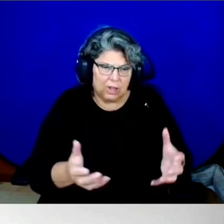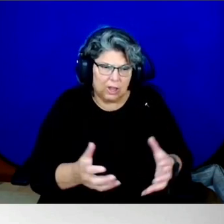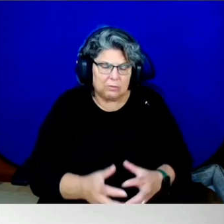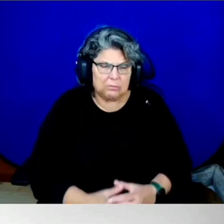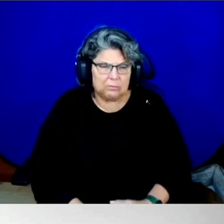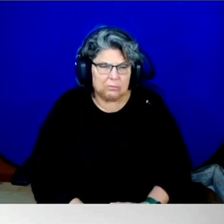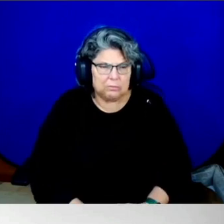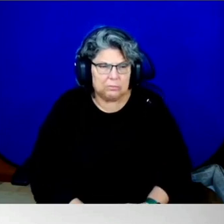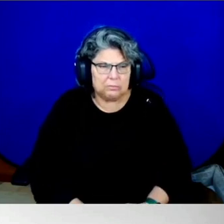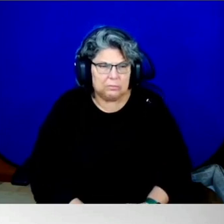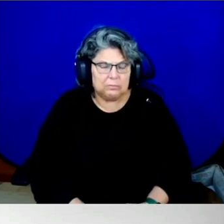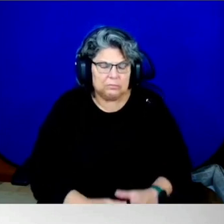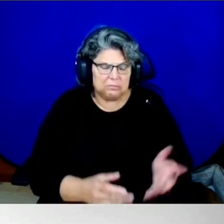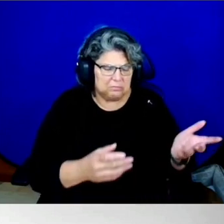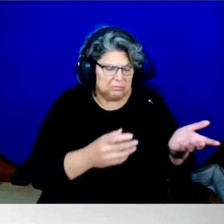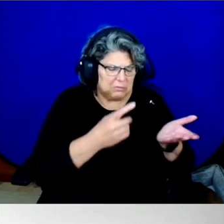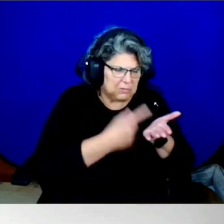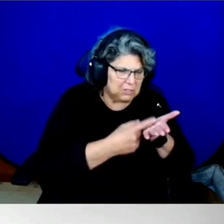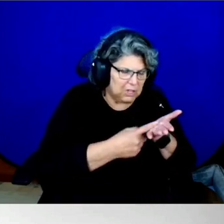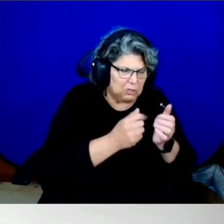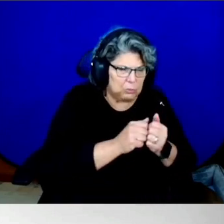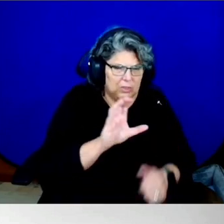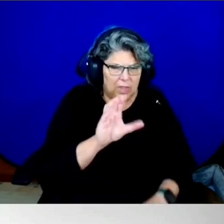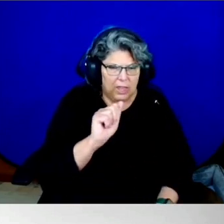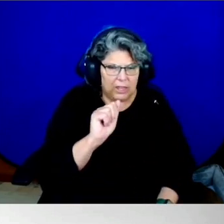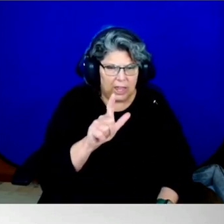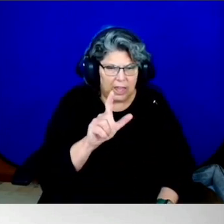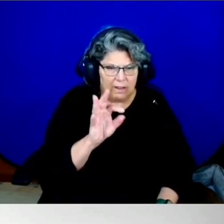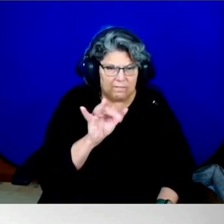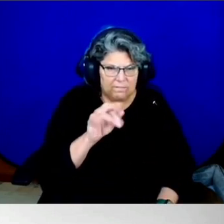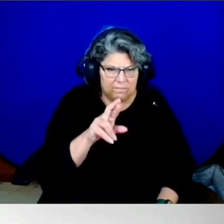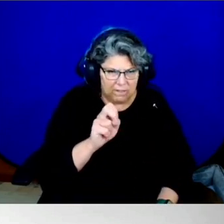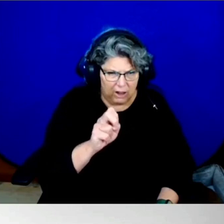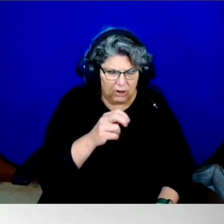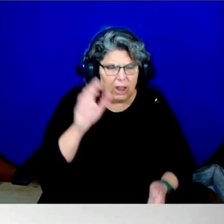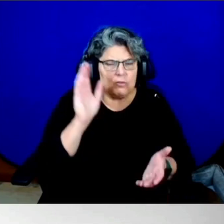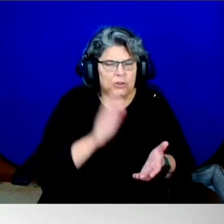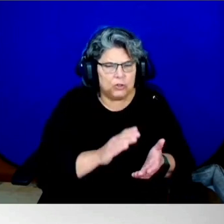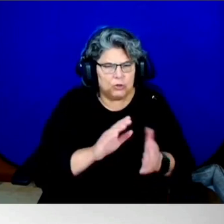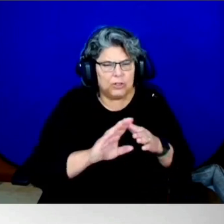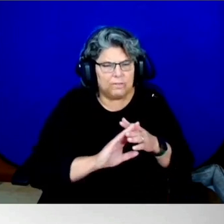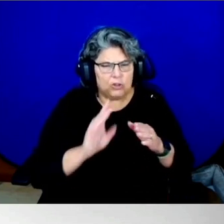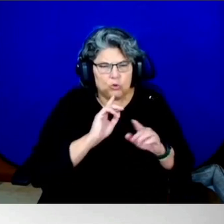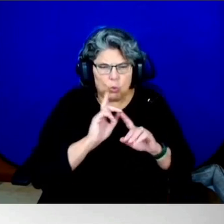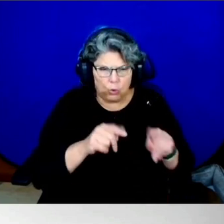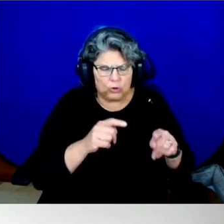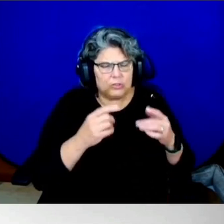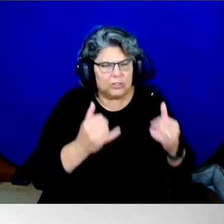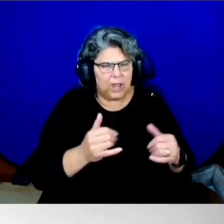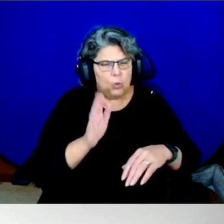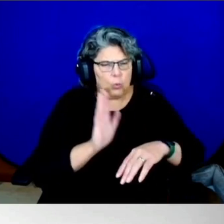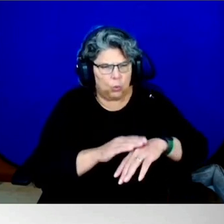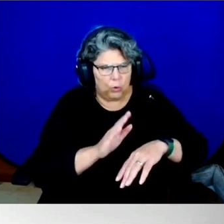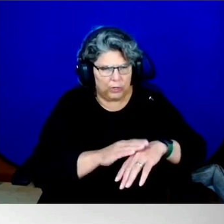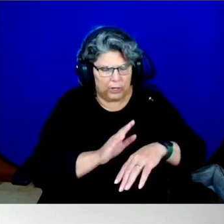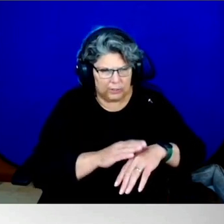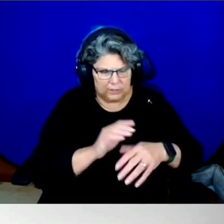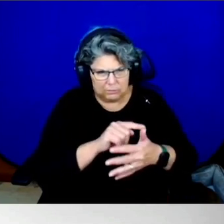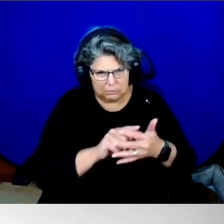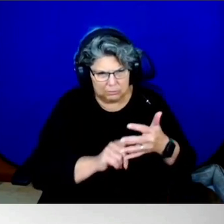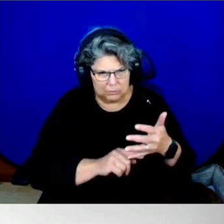After consulting with CAL FIRE, we also have reduced evacuation orders to warnings in the following areas: